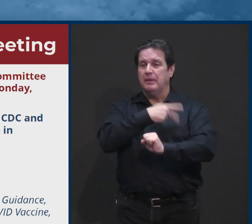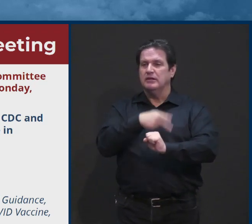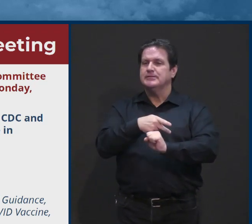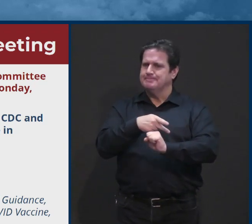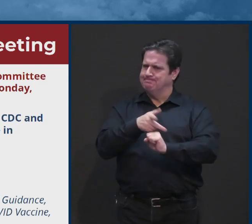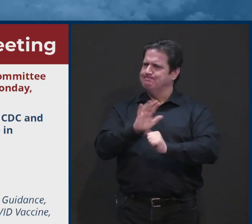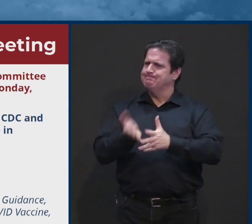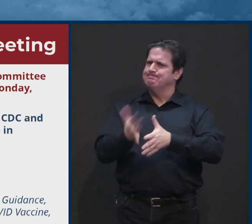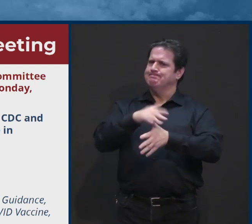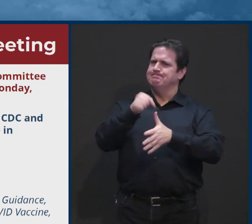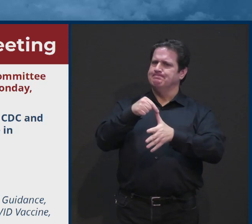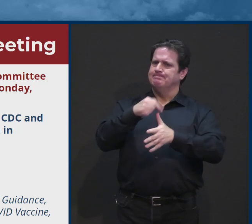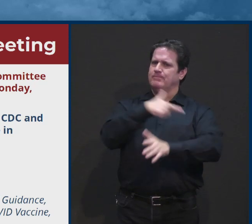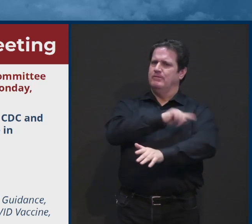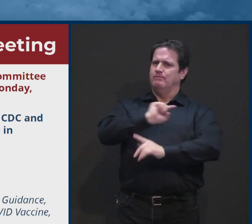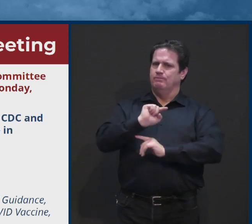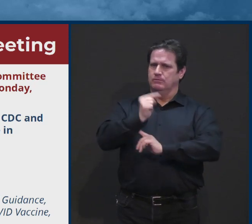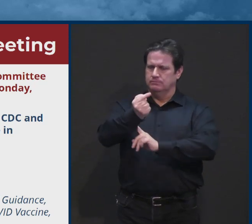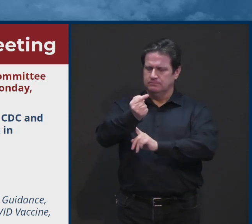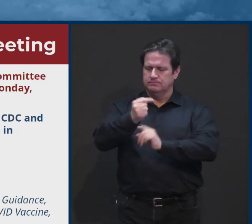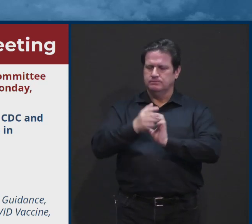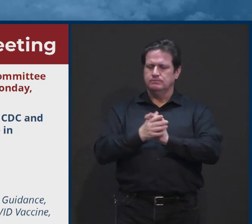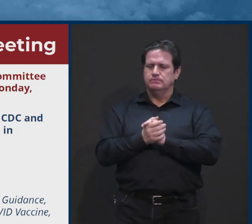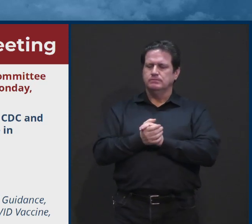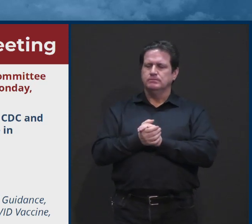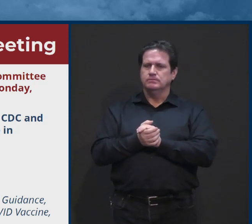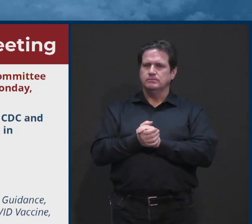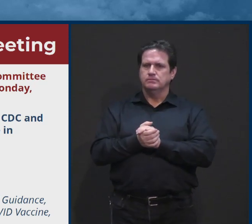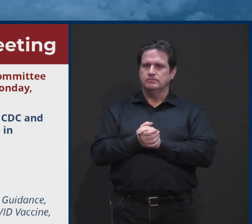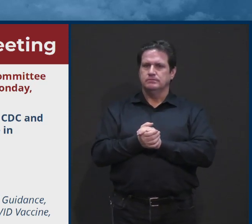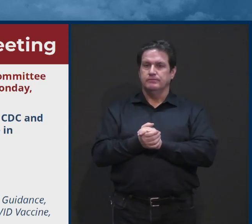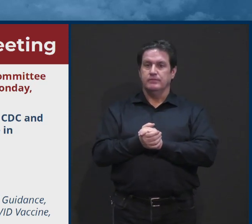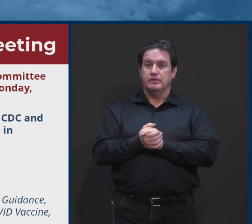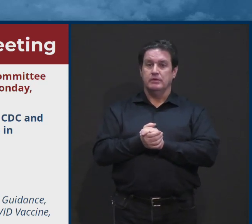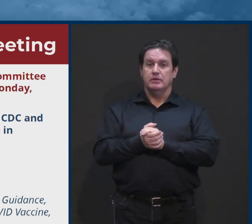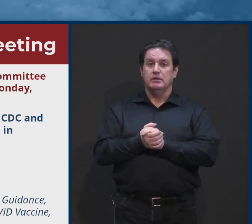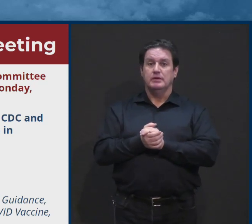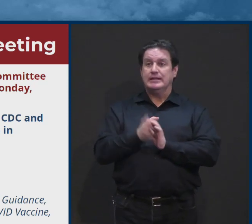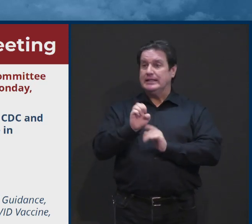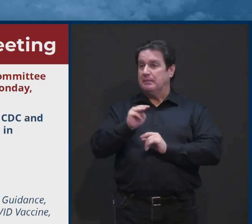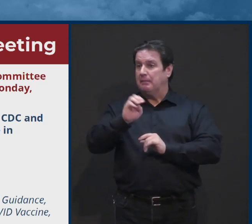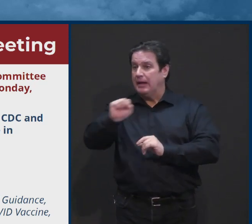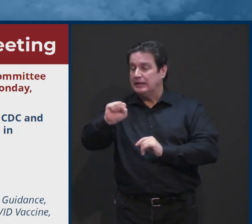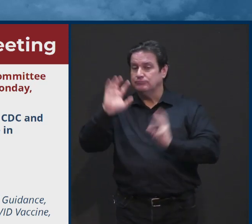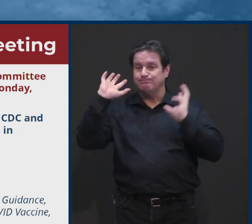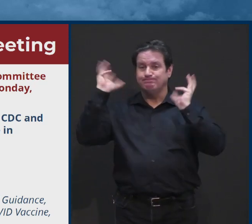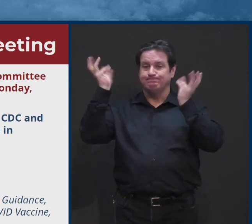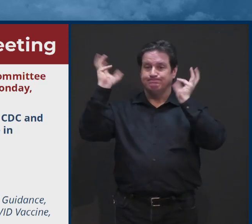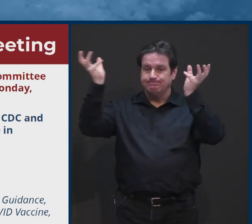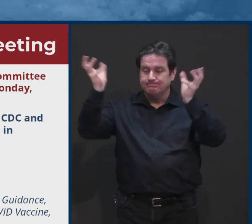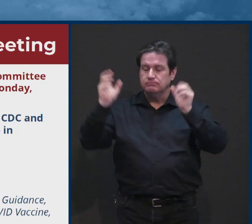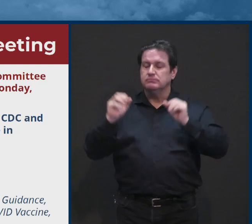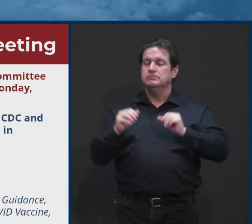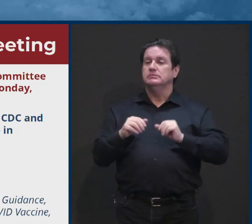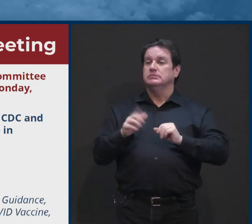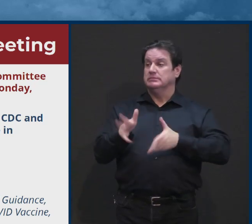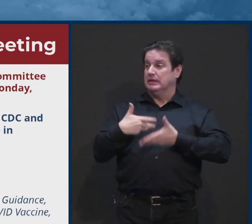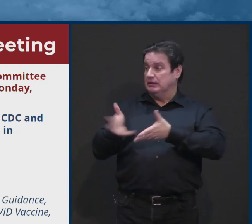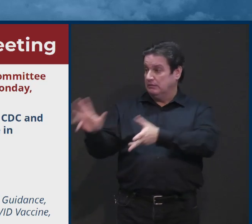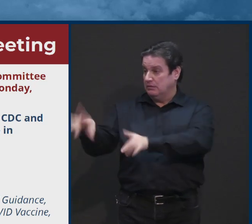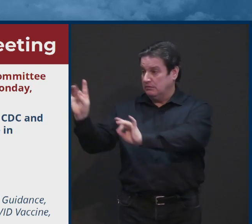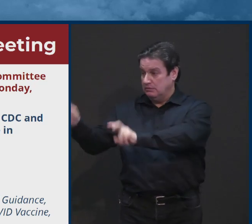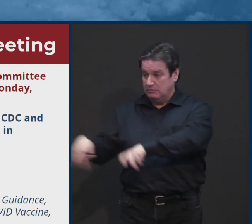front line for getting the vaccine. Those in first responders, especially EMS, who are providing healthcare